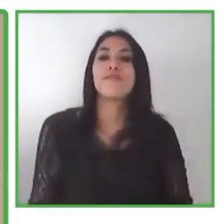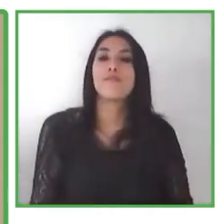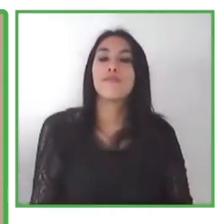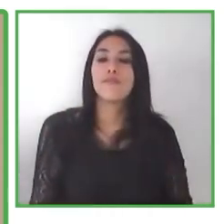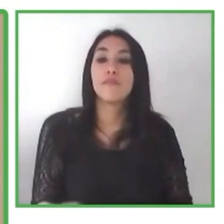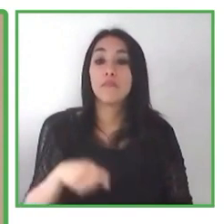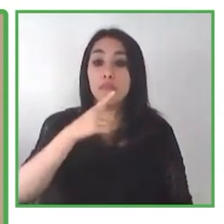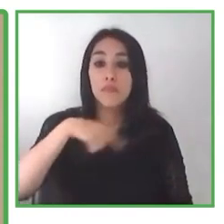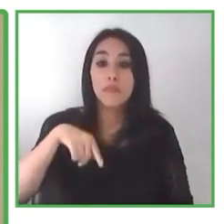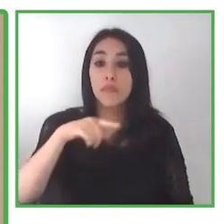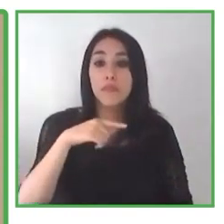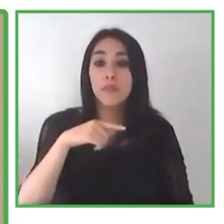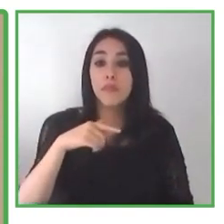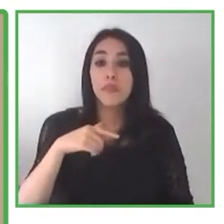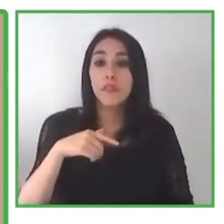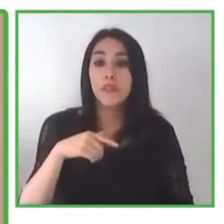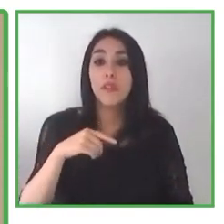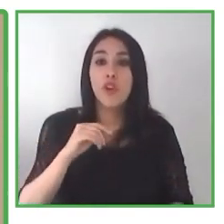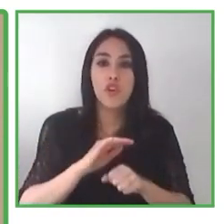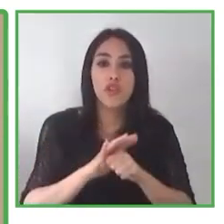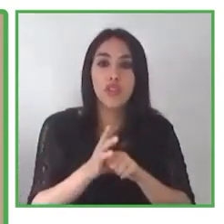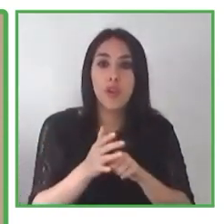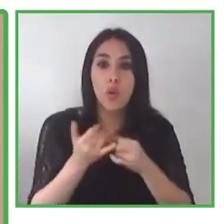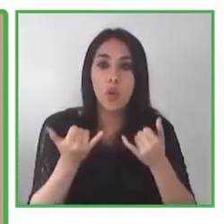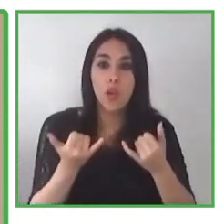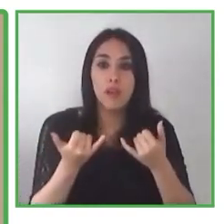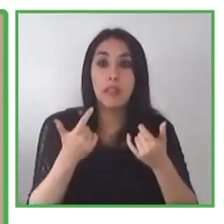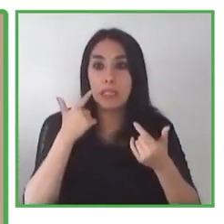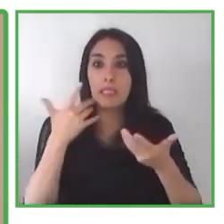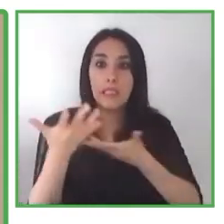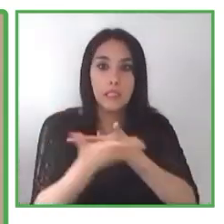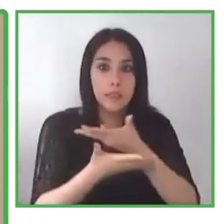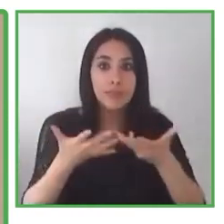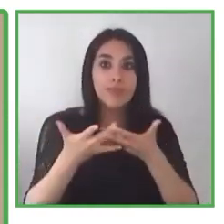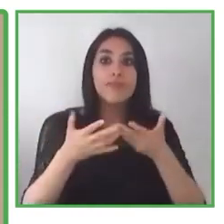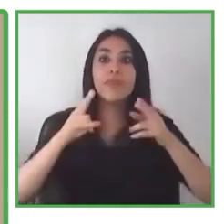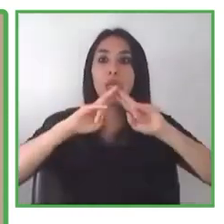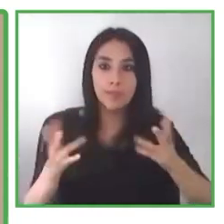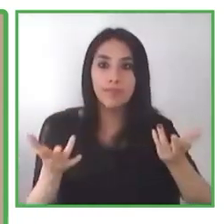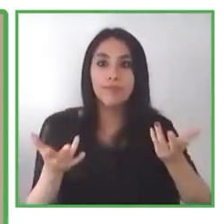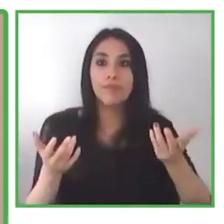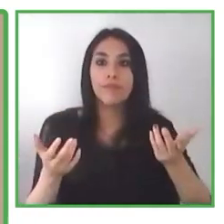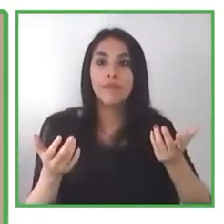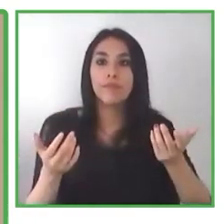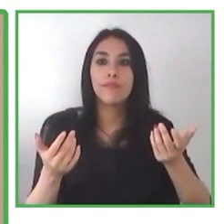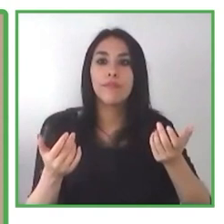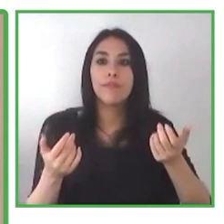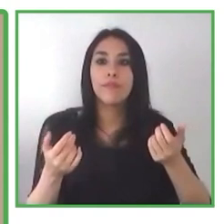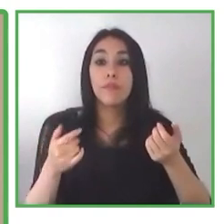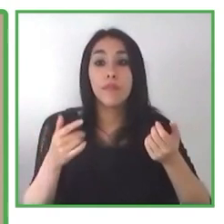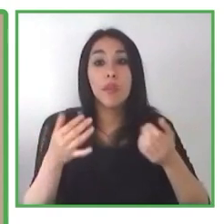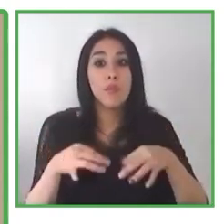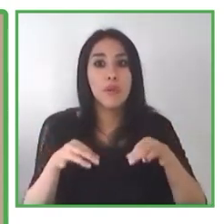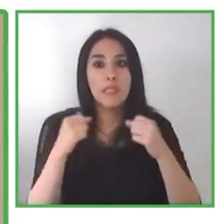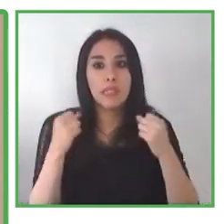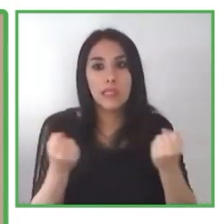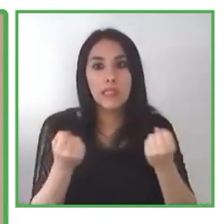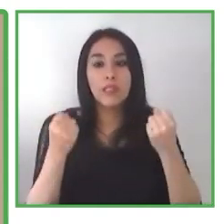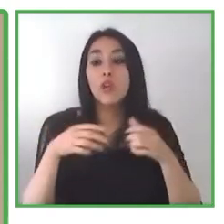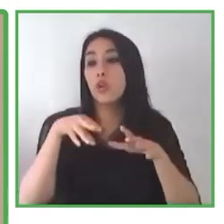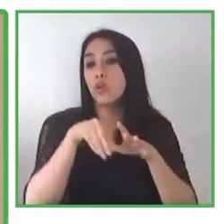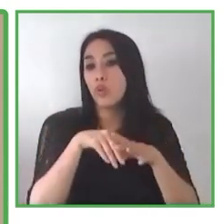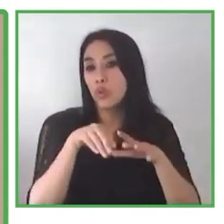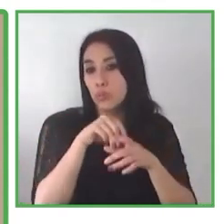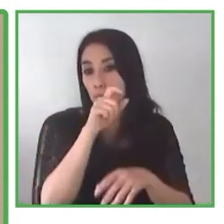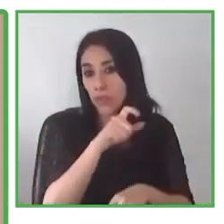as we go and recover from the pandemic. Now, the international cooperation can play an important role for the inclusion of people